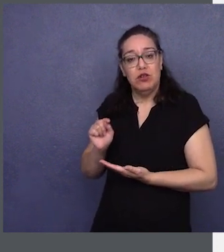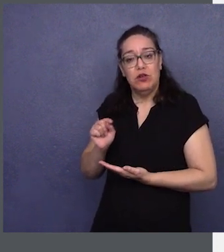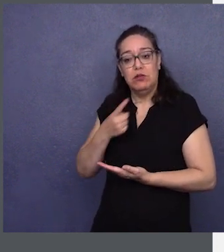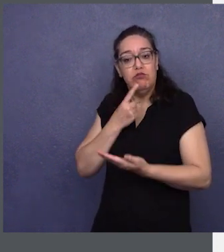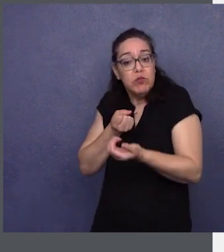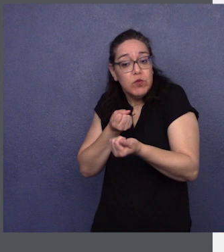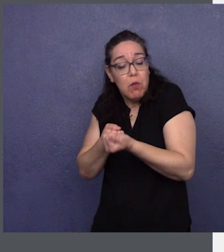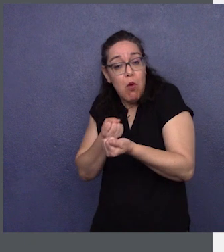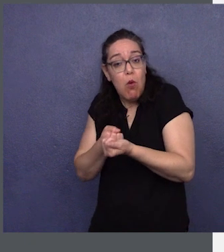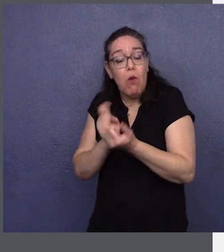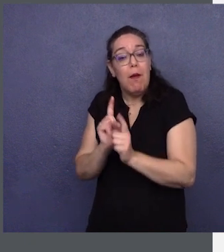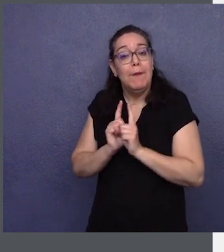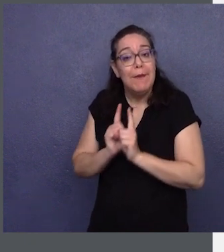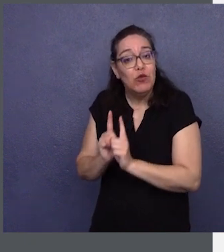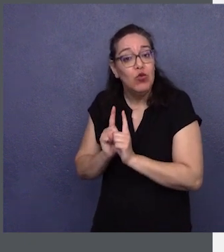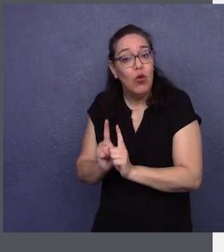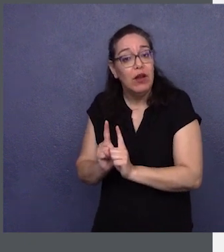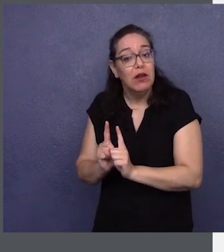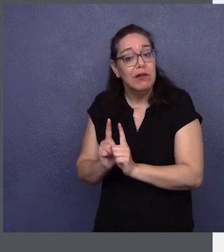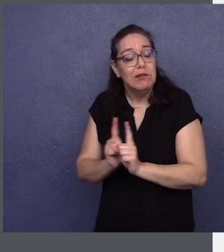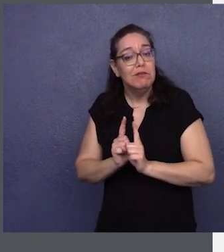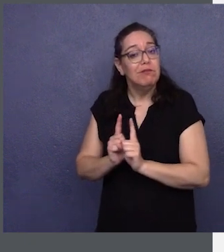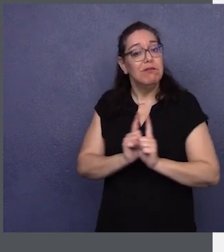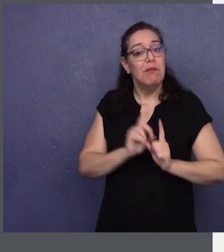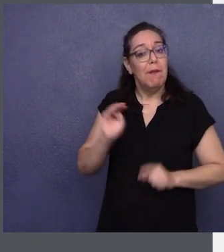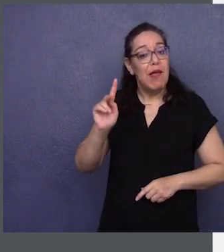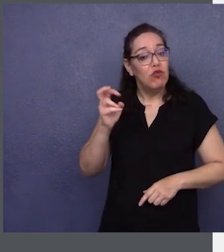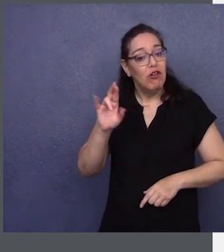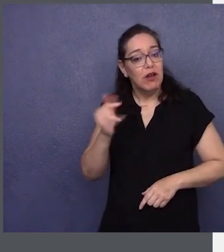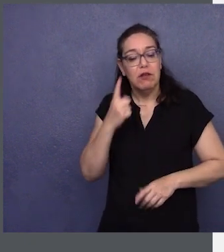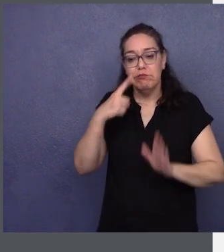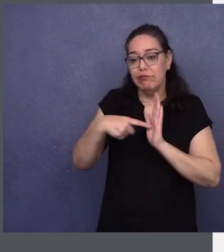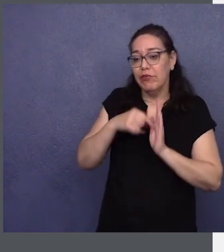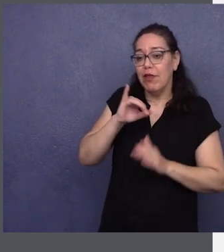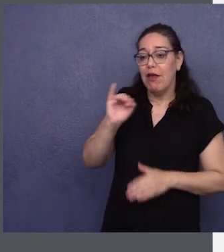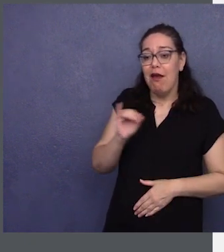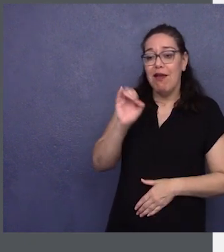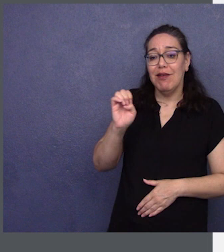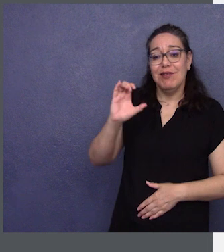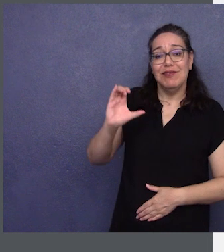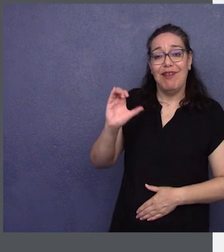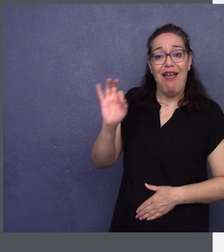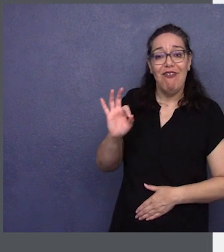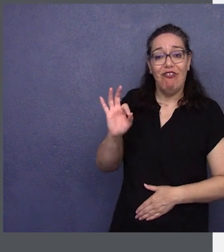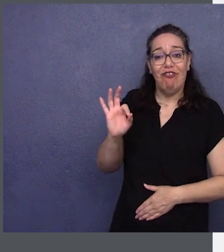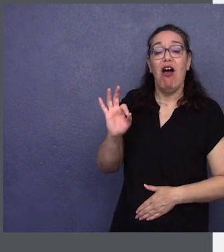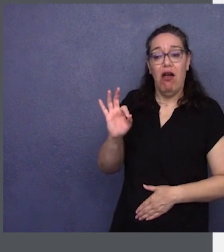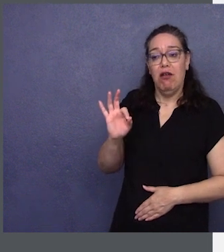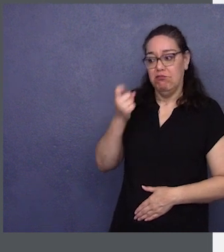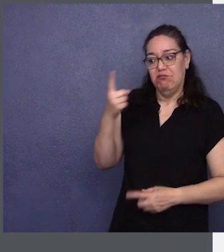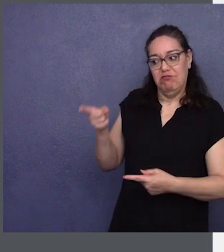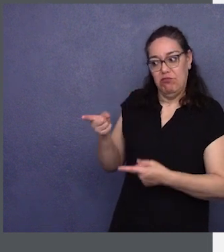support and mentoring. So for example, with IECF, I will